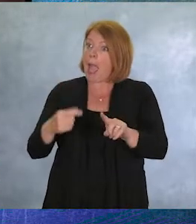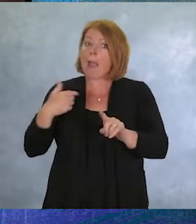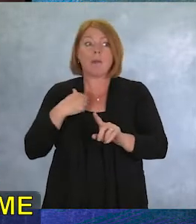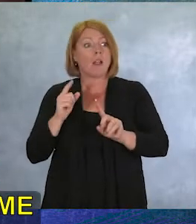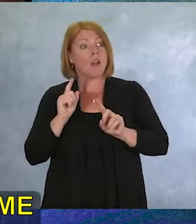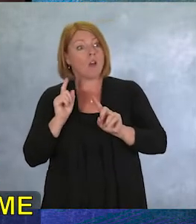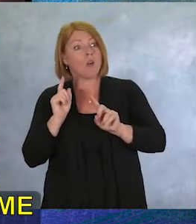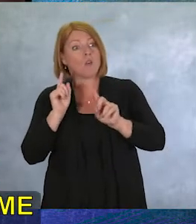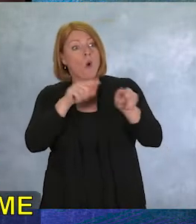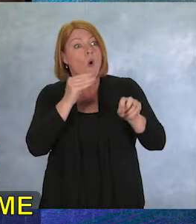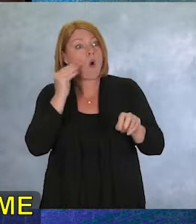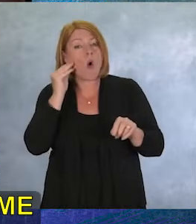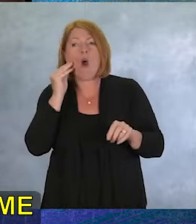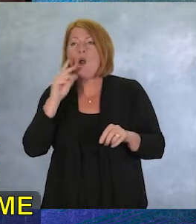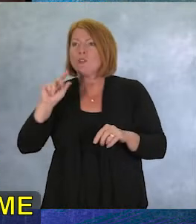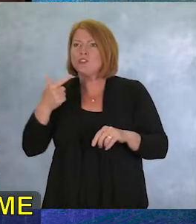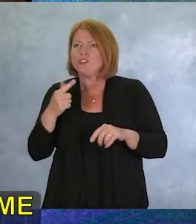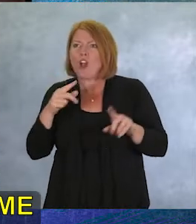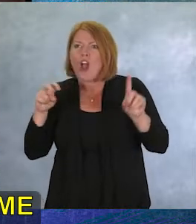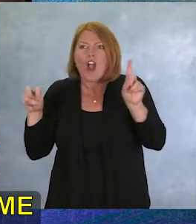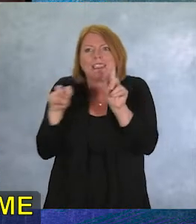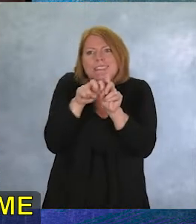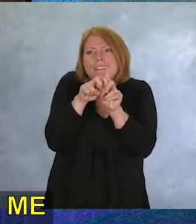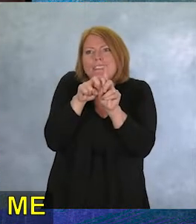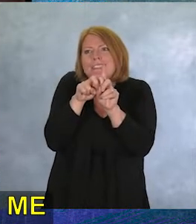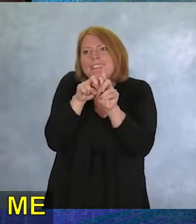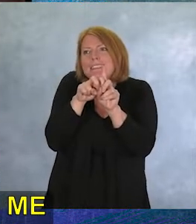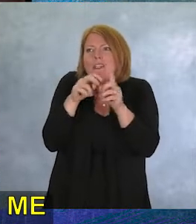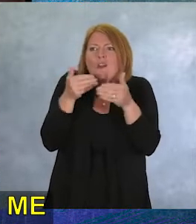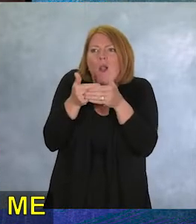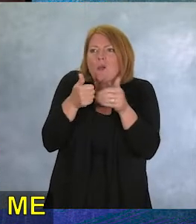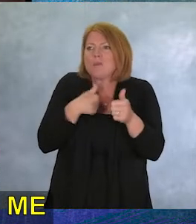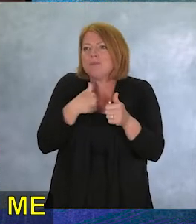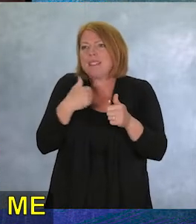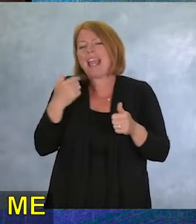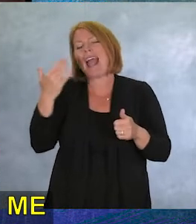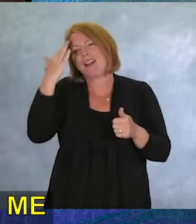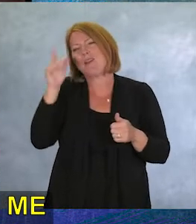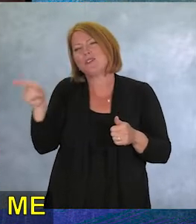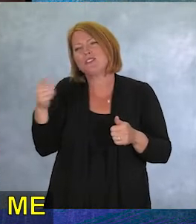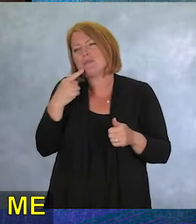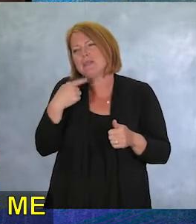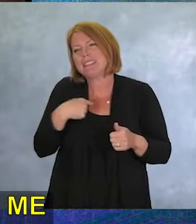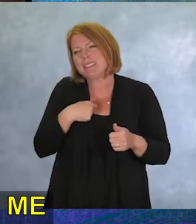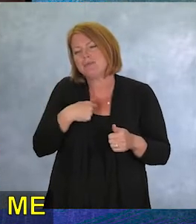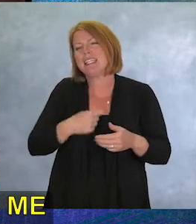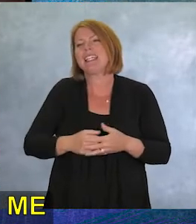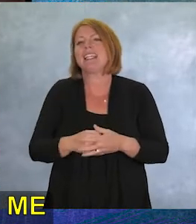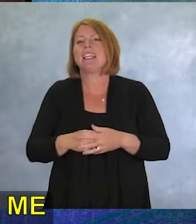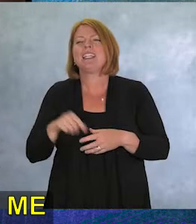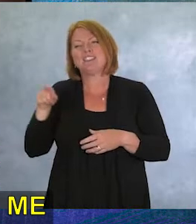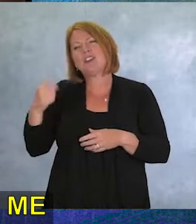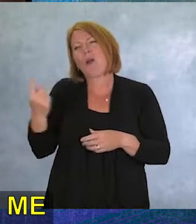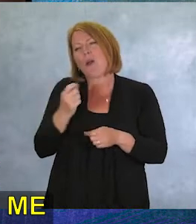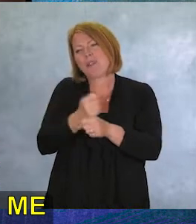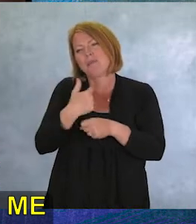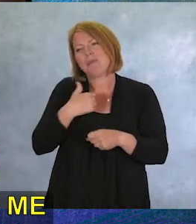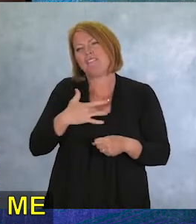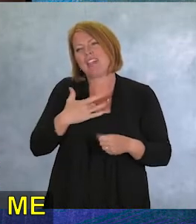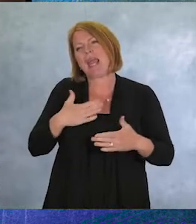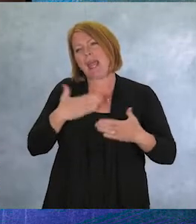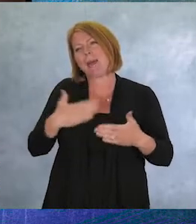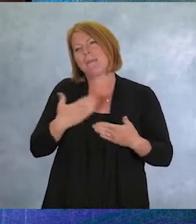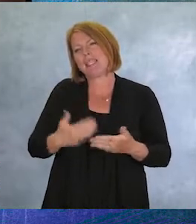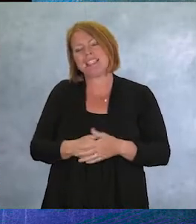like my dog, she just like starts like hugging me and stuff because she knows she misses me, and she makes me happy,